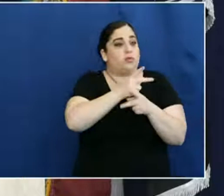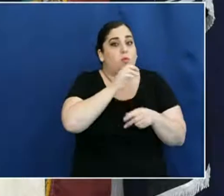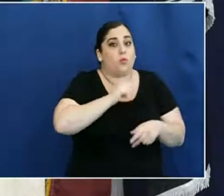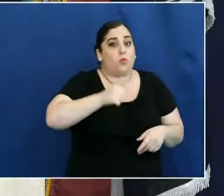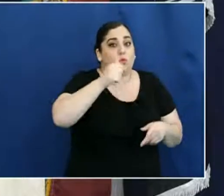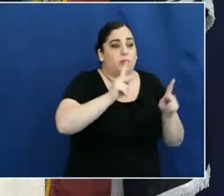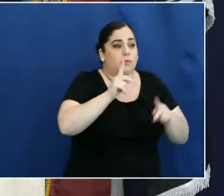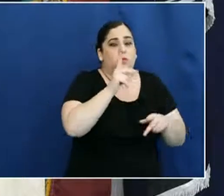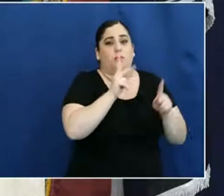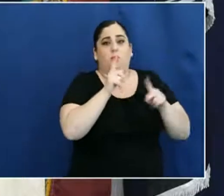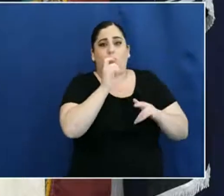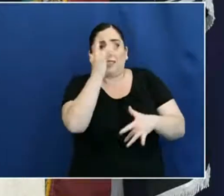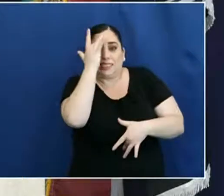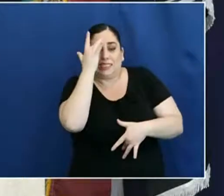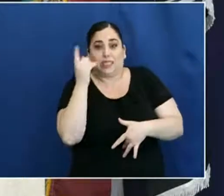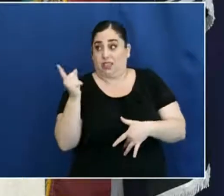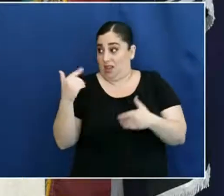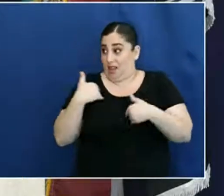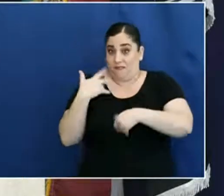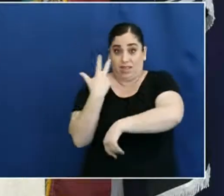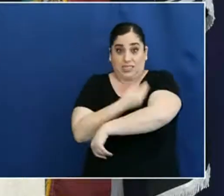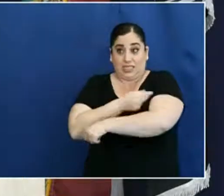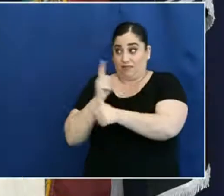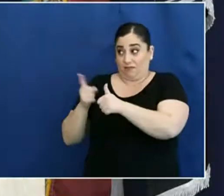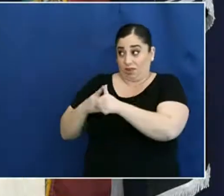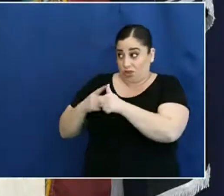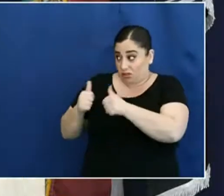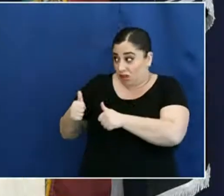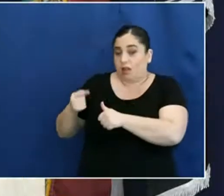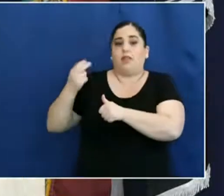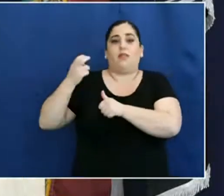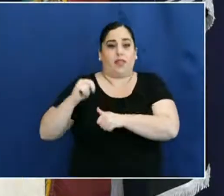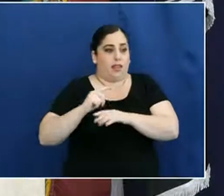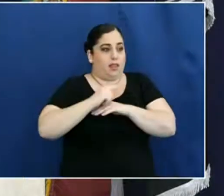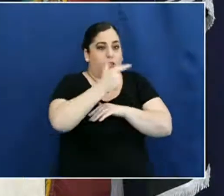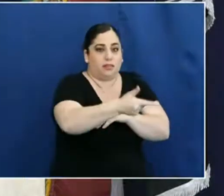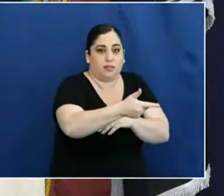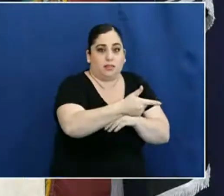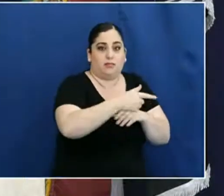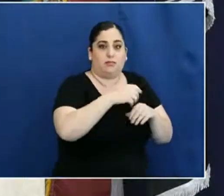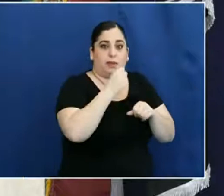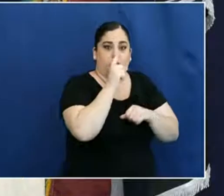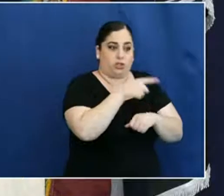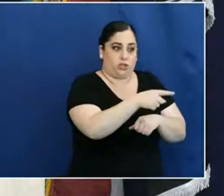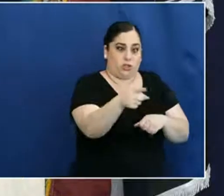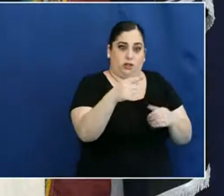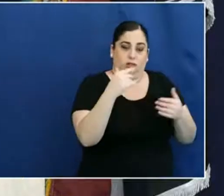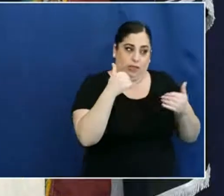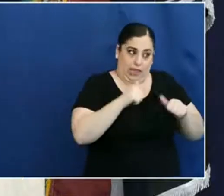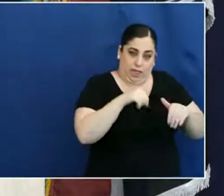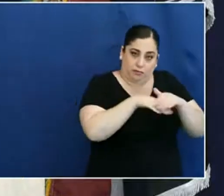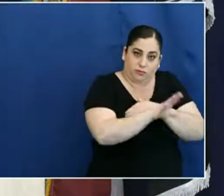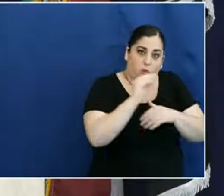couple hiccups, but we think it is back on track and moving much more smoothly, and hopefully we can get through those individuals. Again, understanding